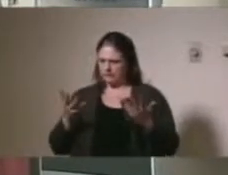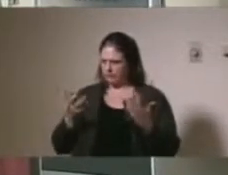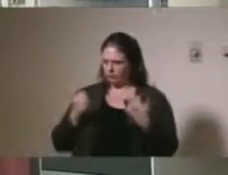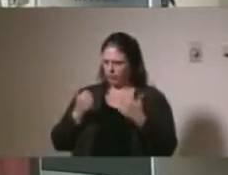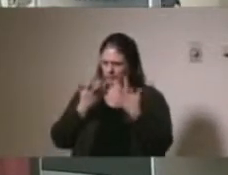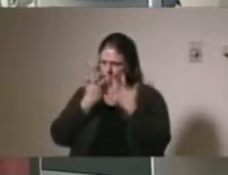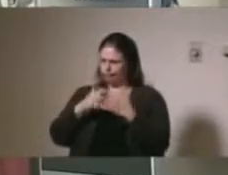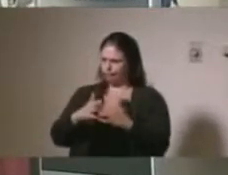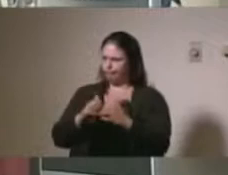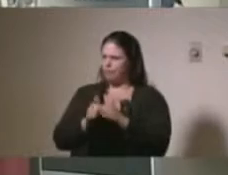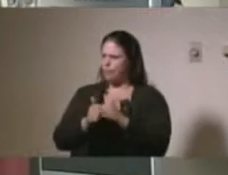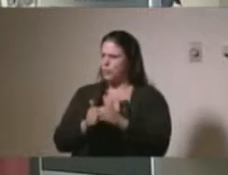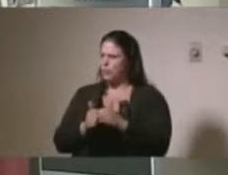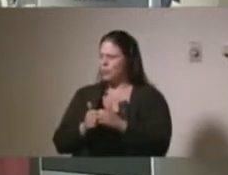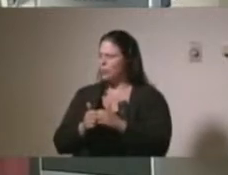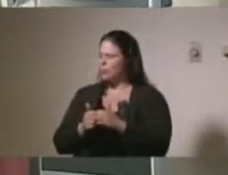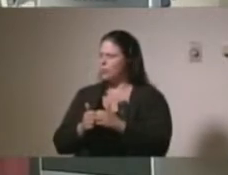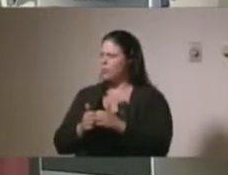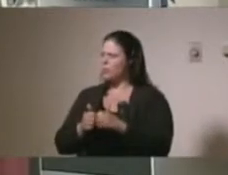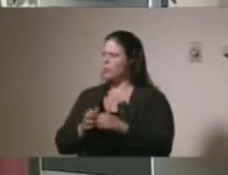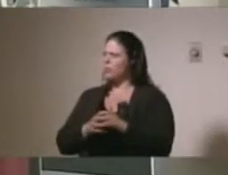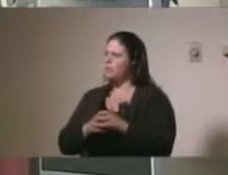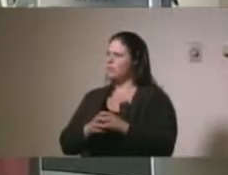both in your work?